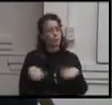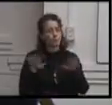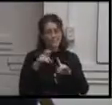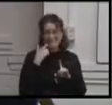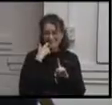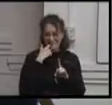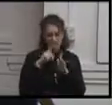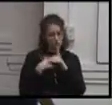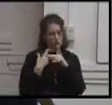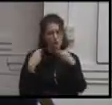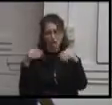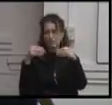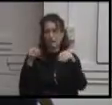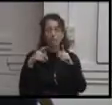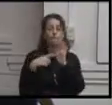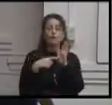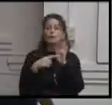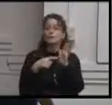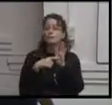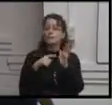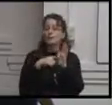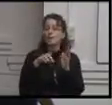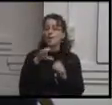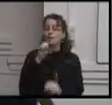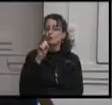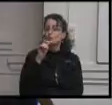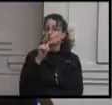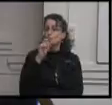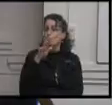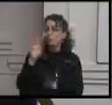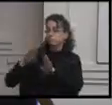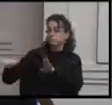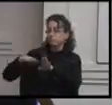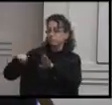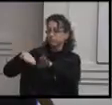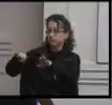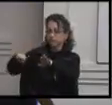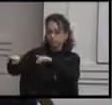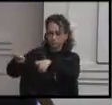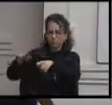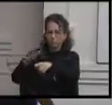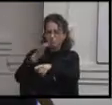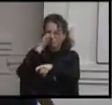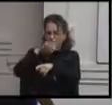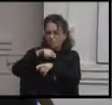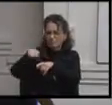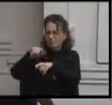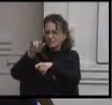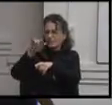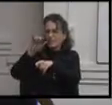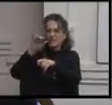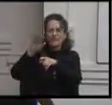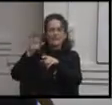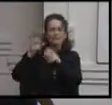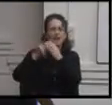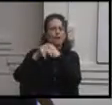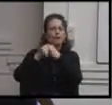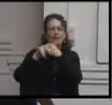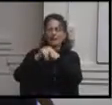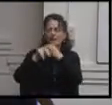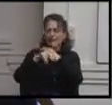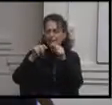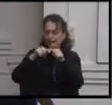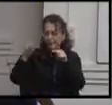particularly the solar facility off of the highway between exit 2 and 3, and that's going to be generating some